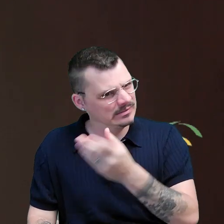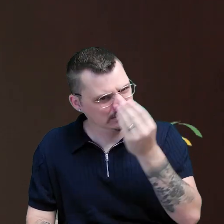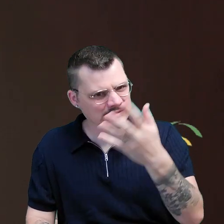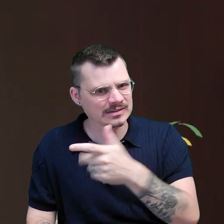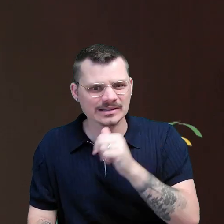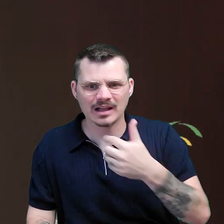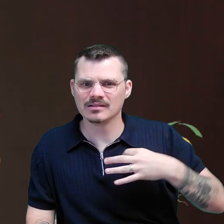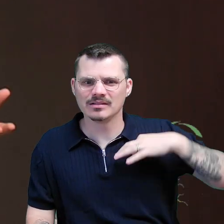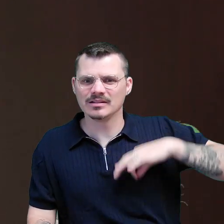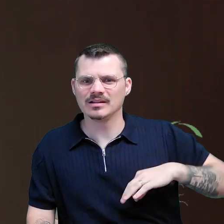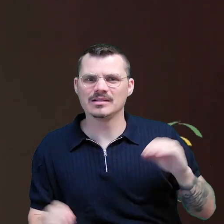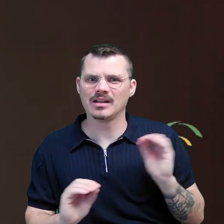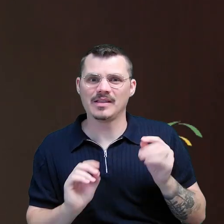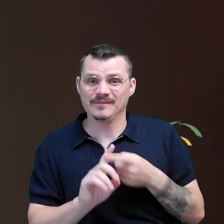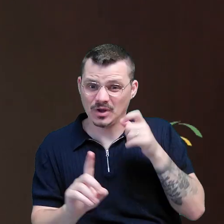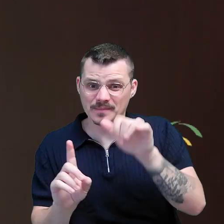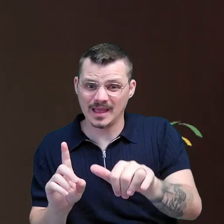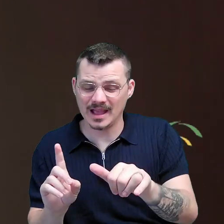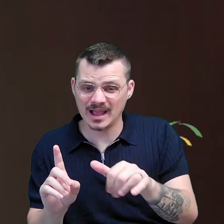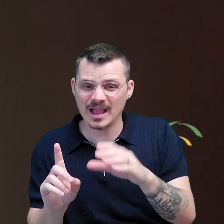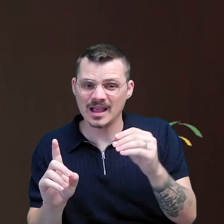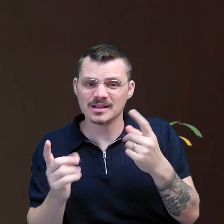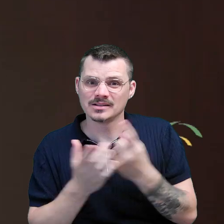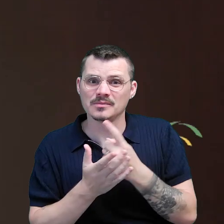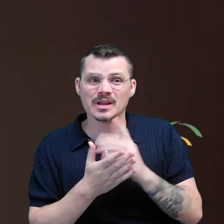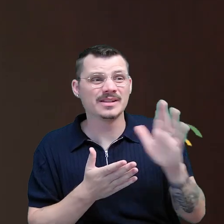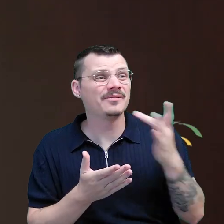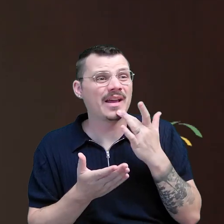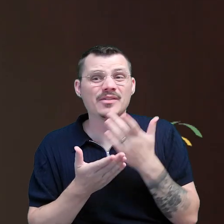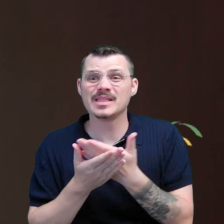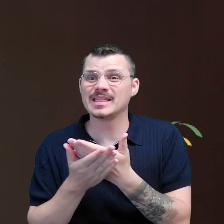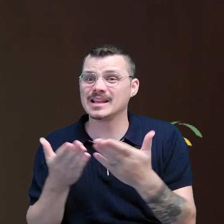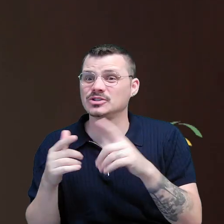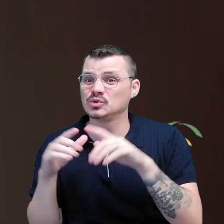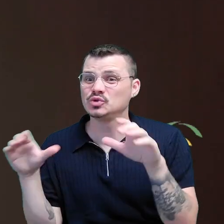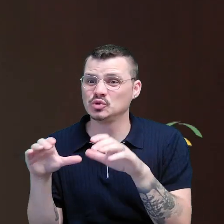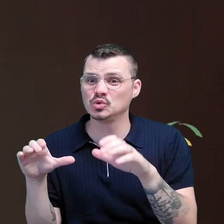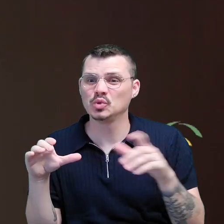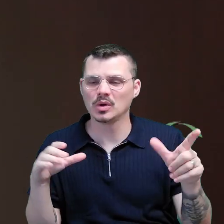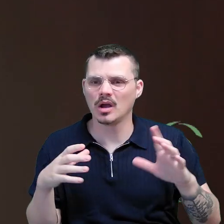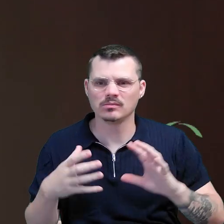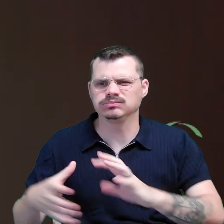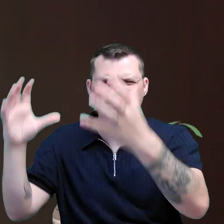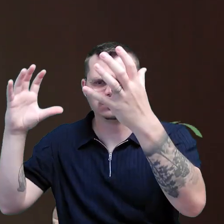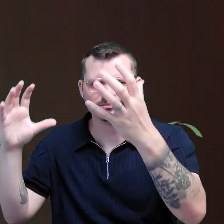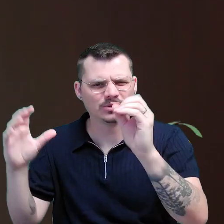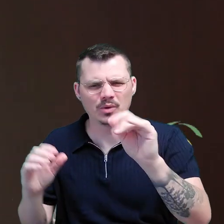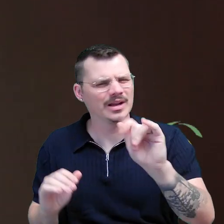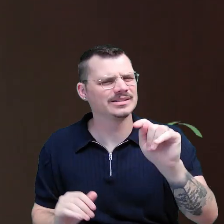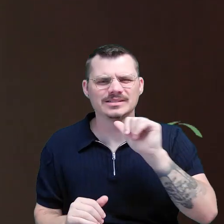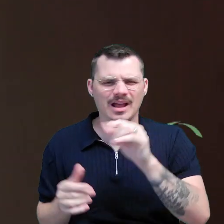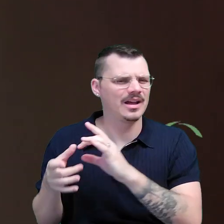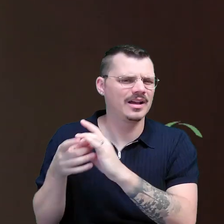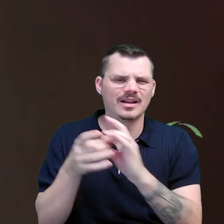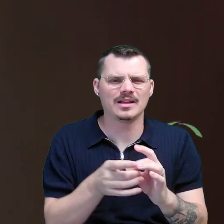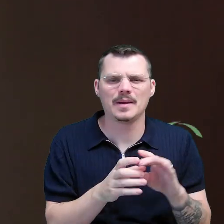this. And in fact, it blows up some of his favorite things to do, so not behavioral.